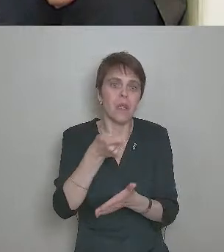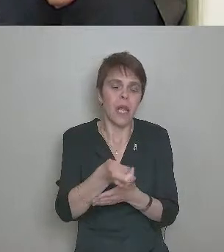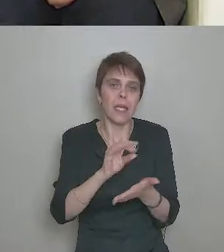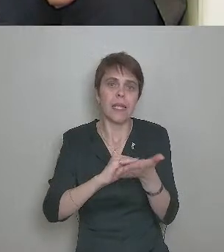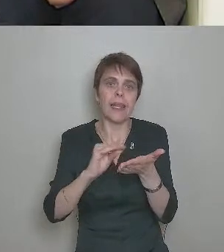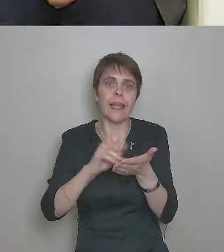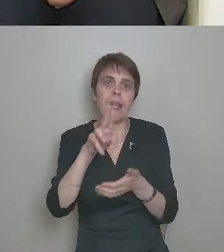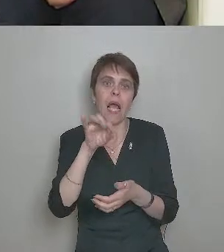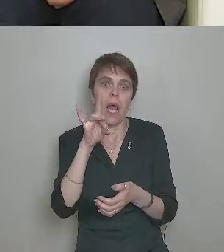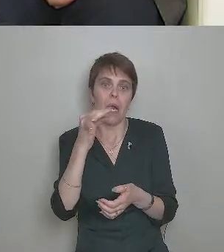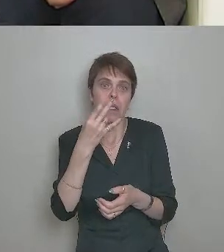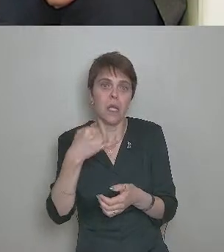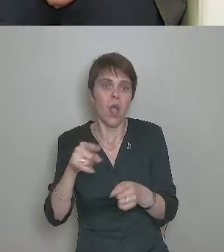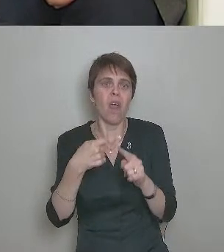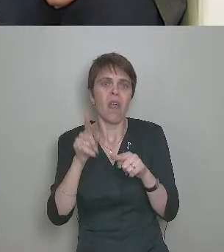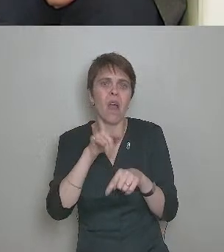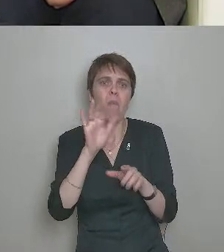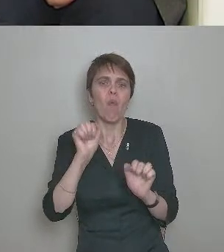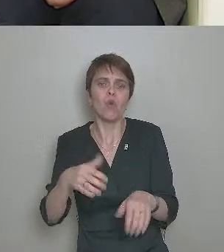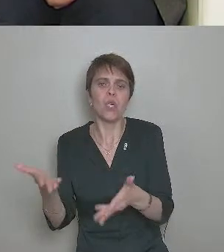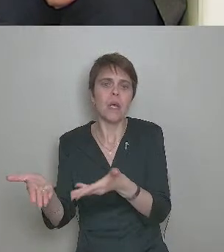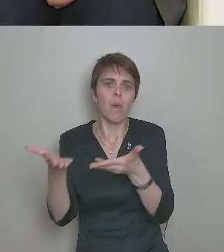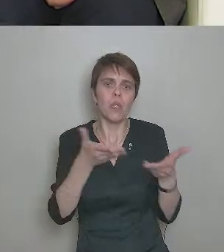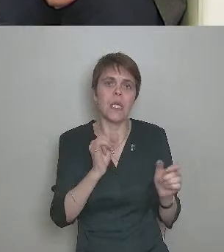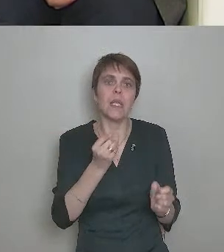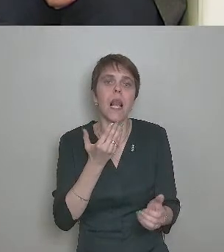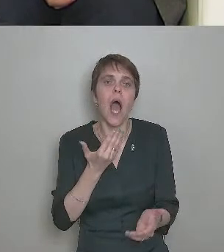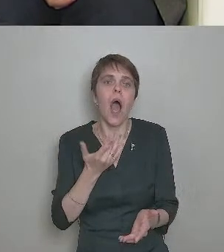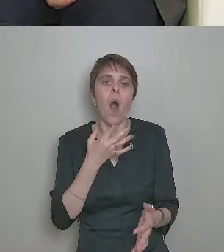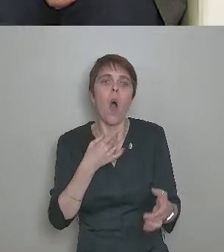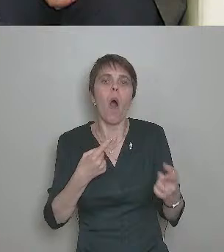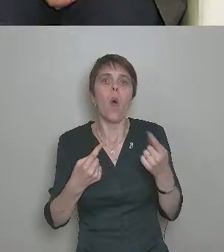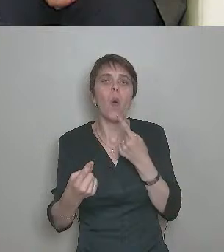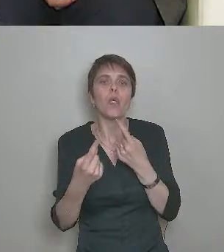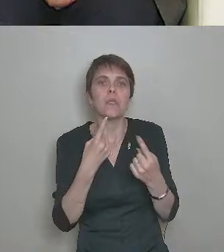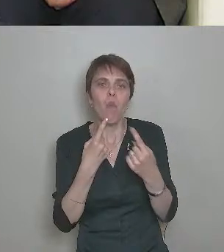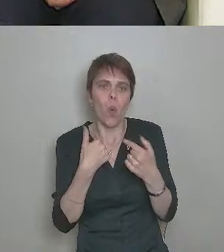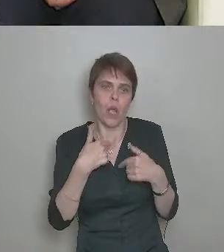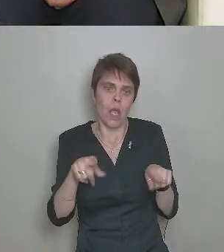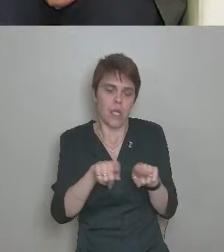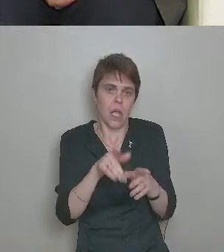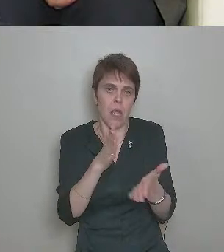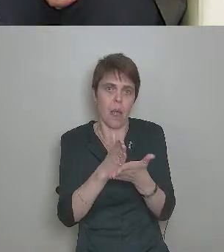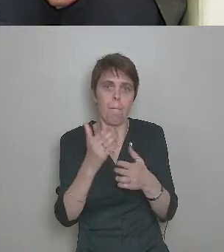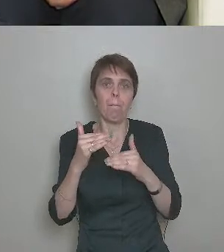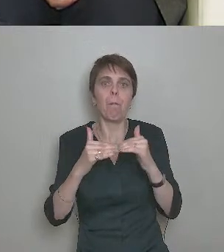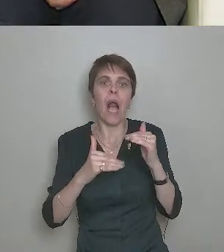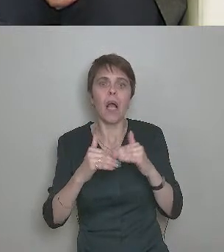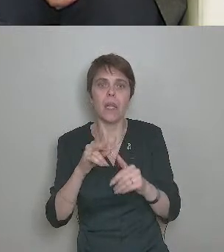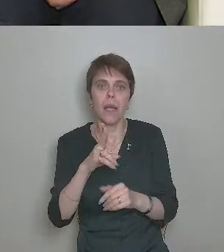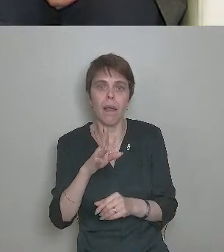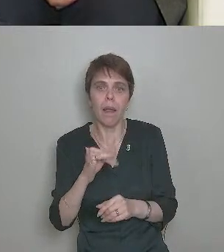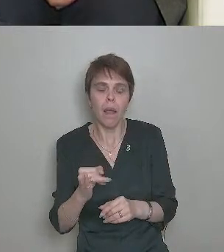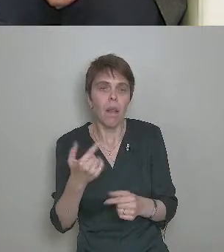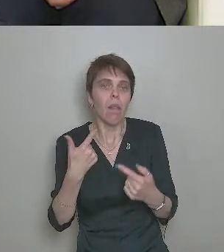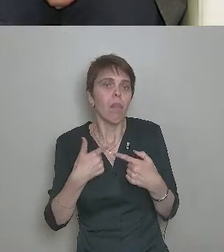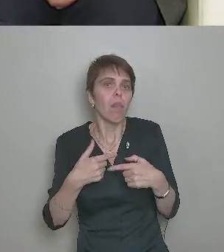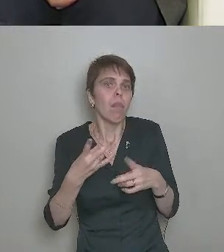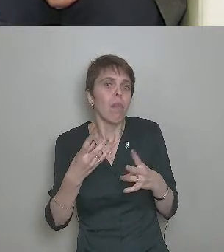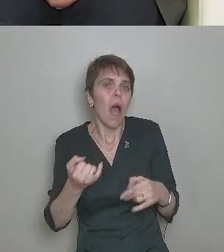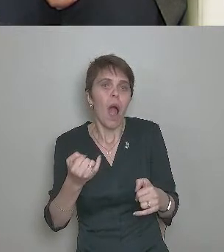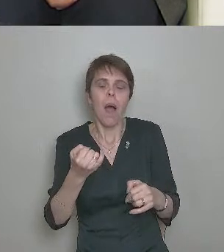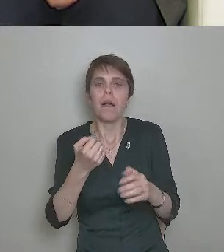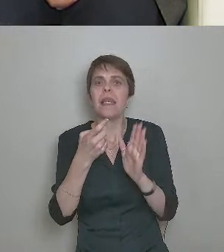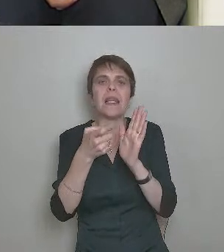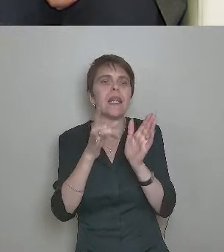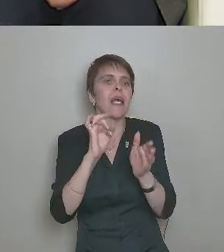they realize that apart from just being a councillor, if